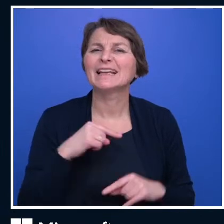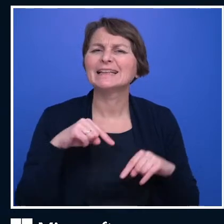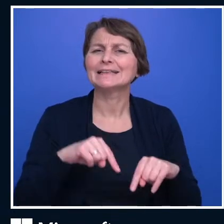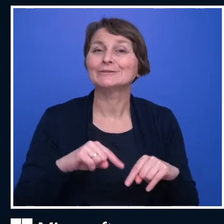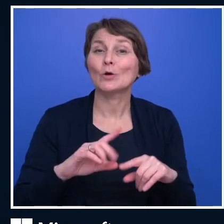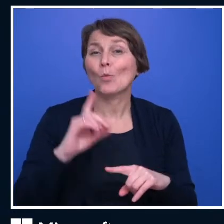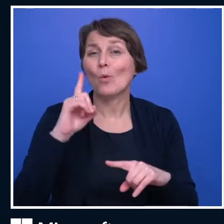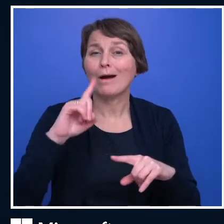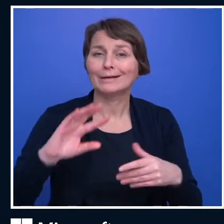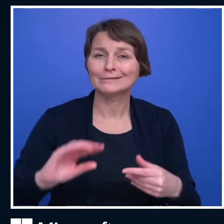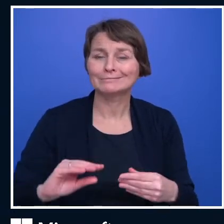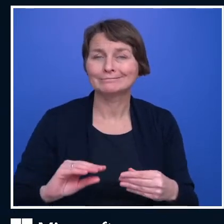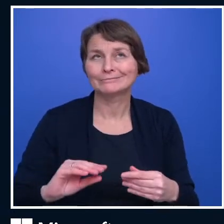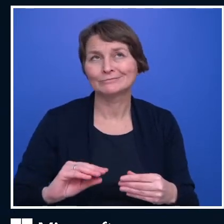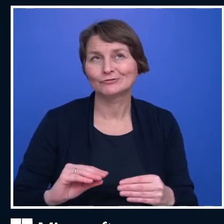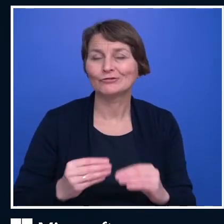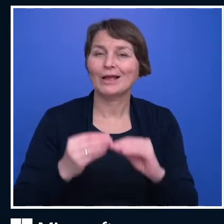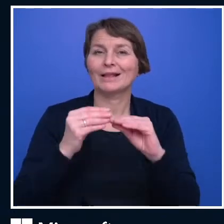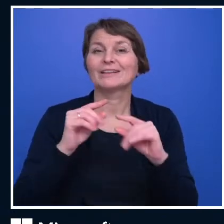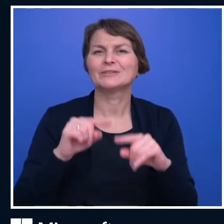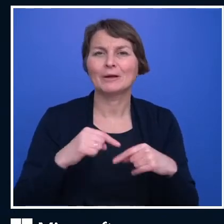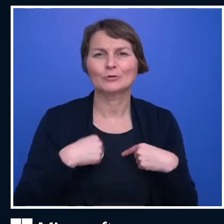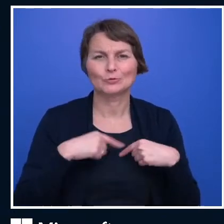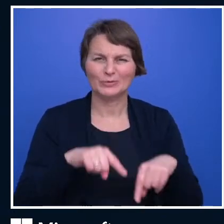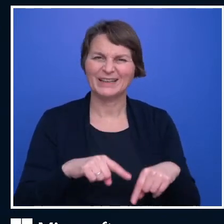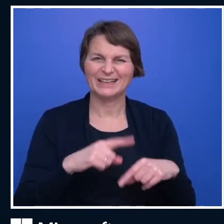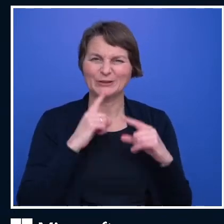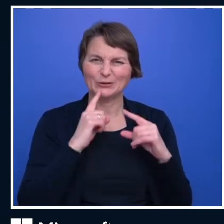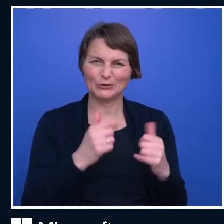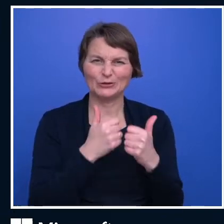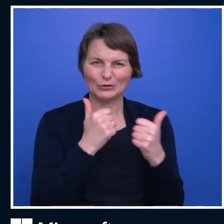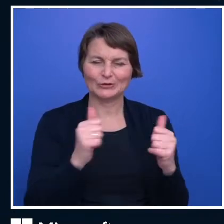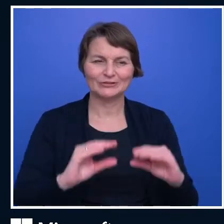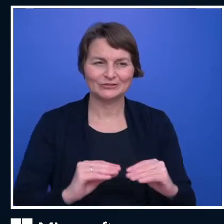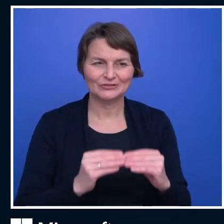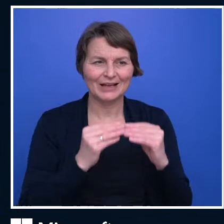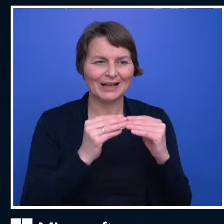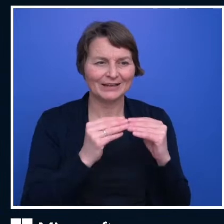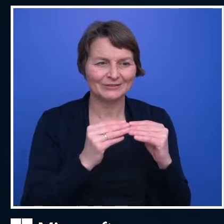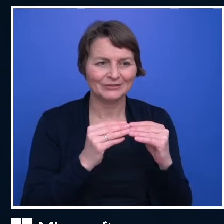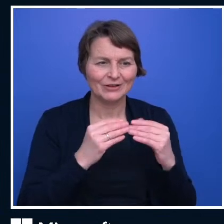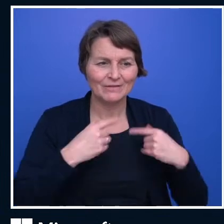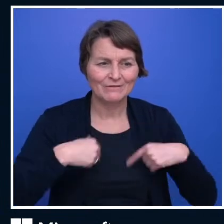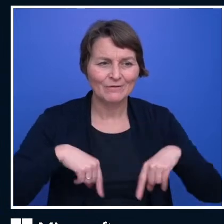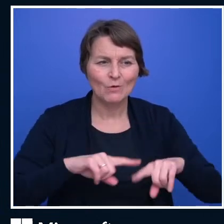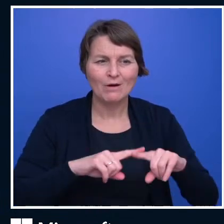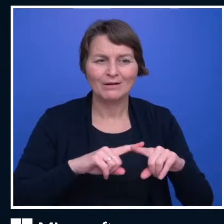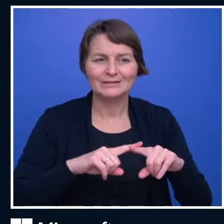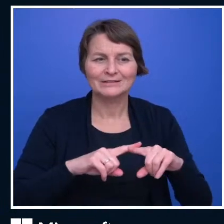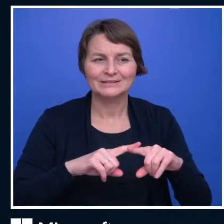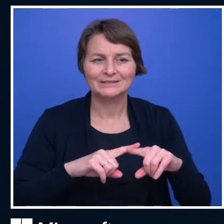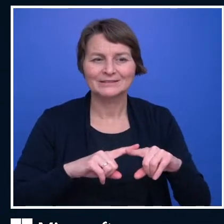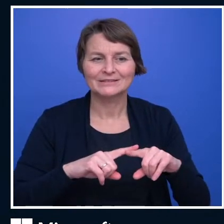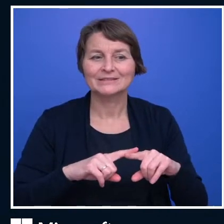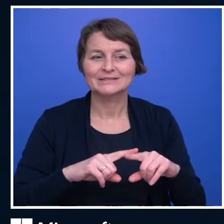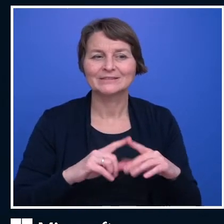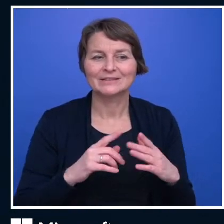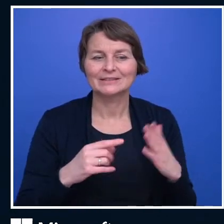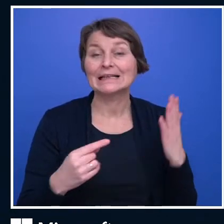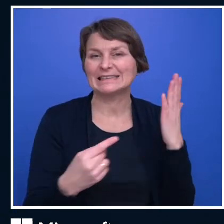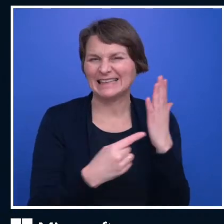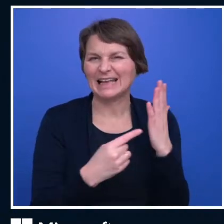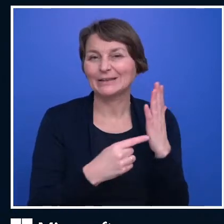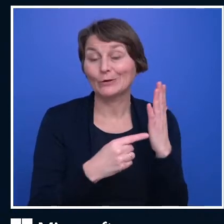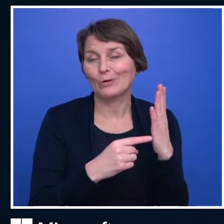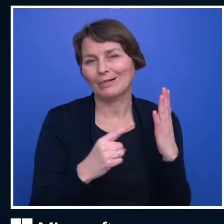a societal plus technical challenge. So we have to do work from both the aspects. Exactly. And it's great that there is